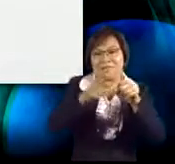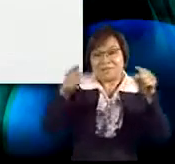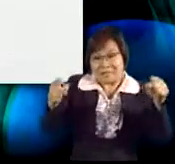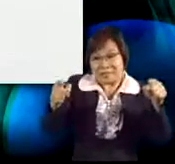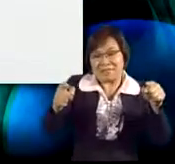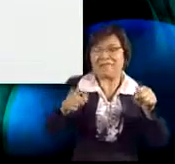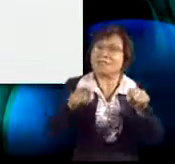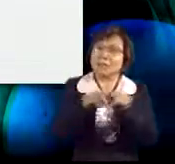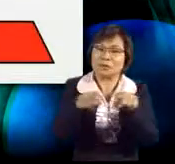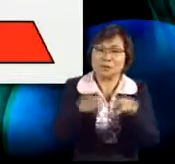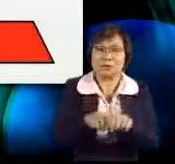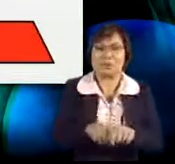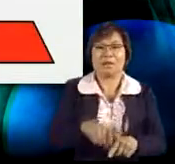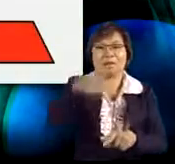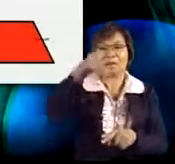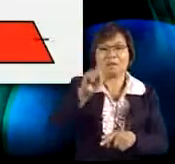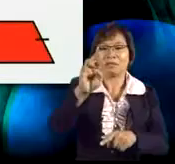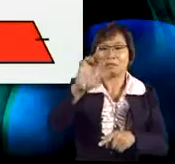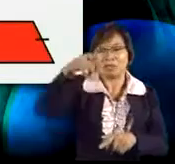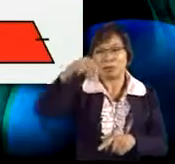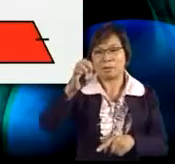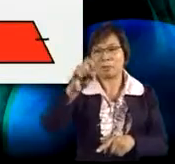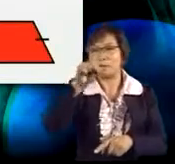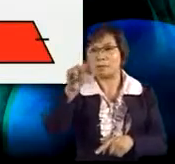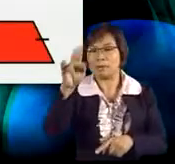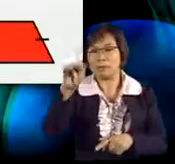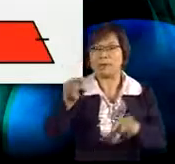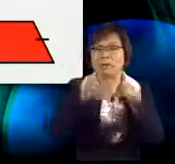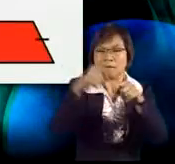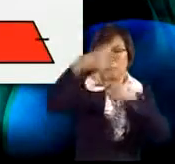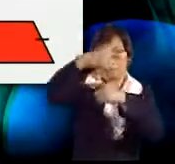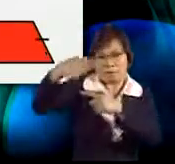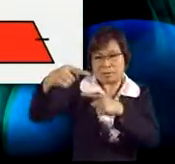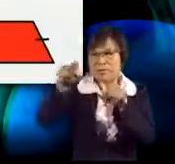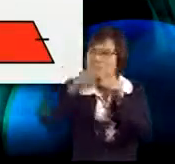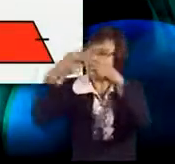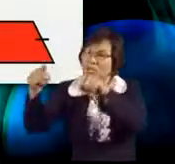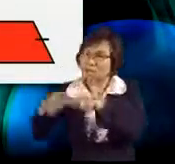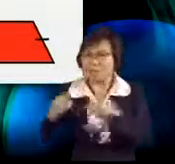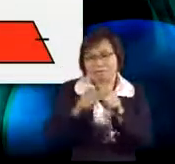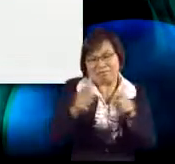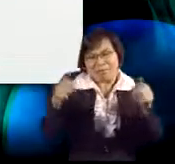5. Trapezium. This shape contains a pair of parallel sides of different lengths.